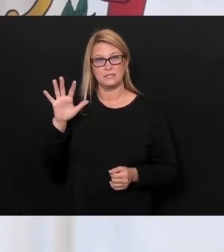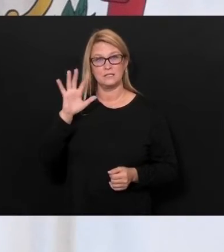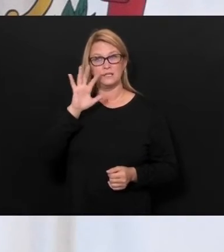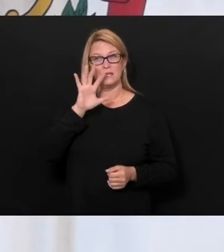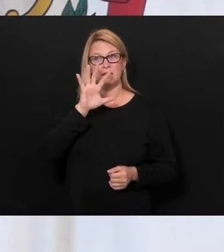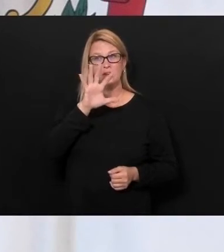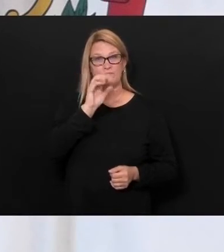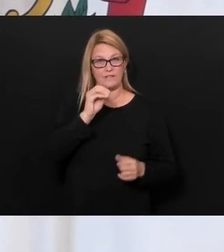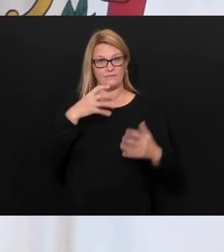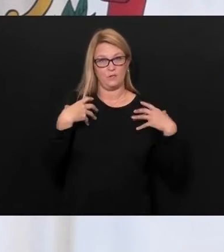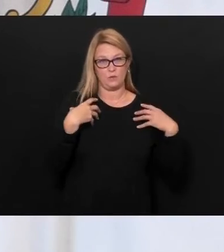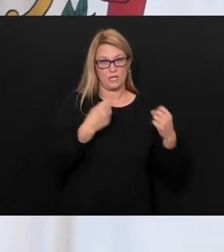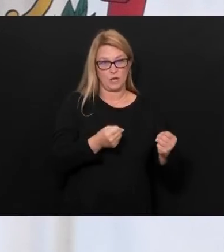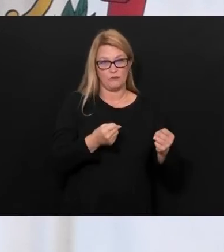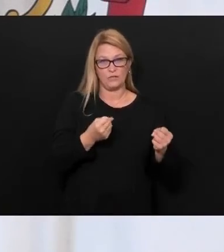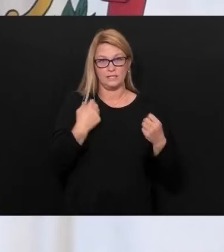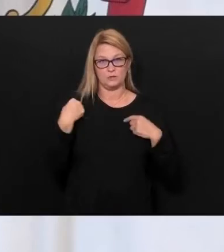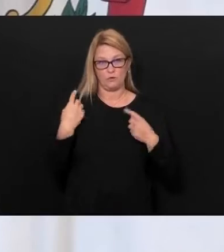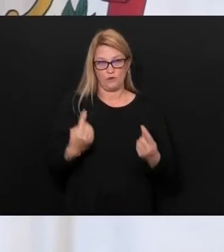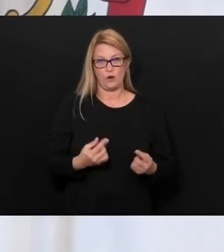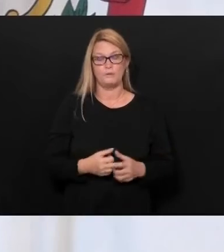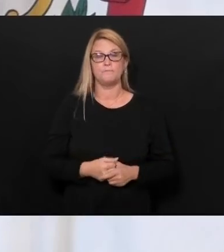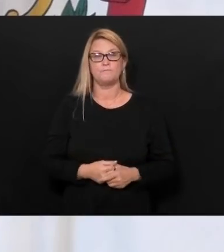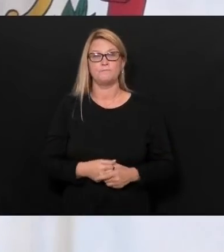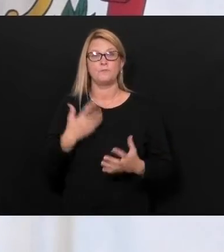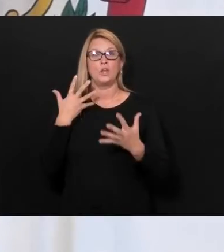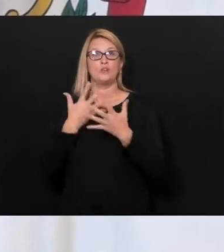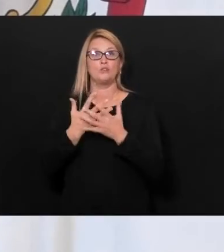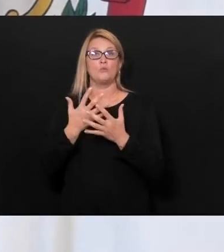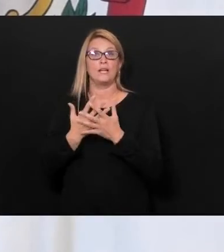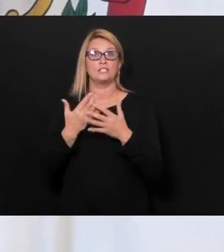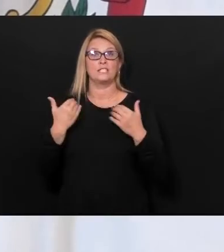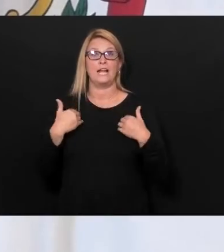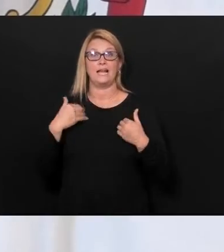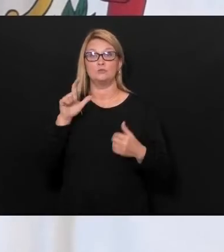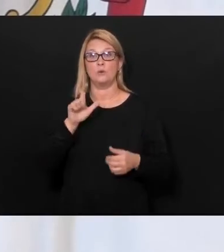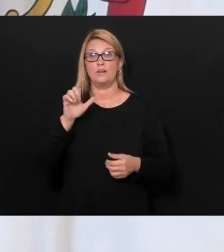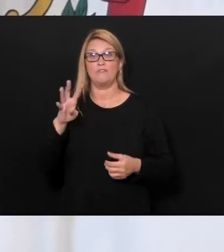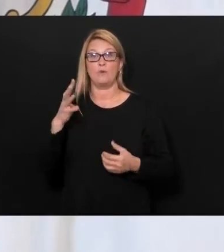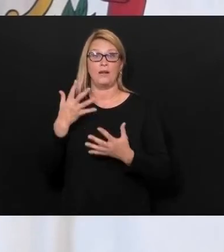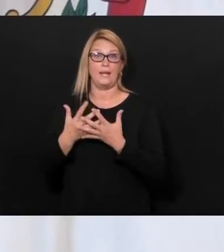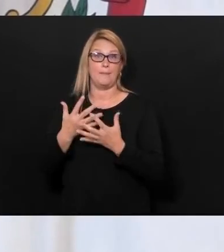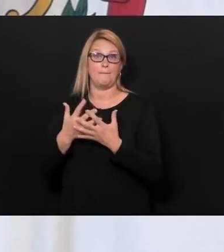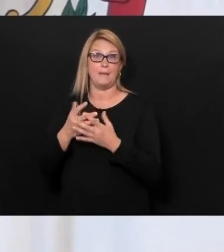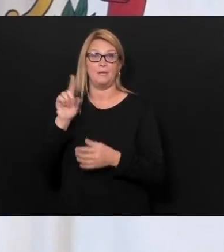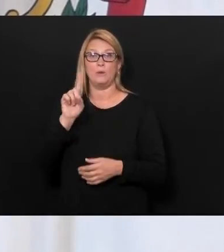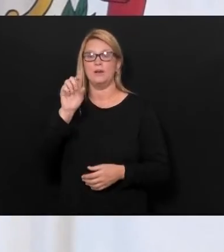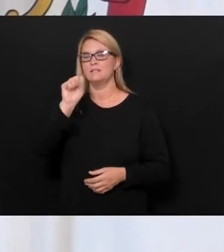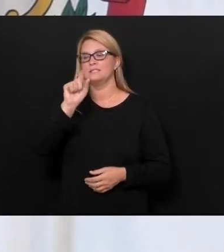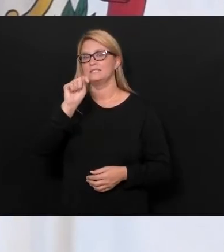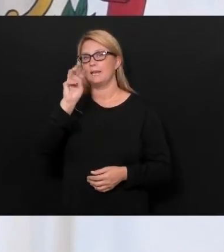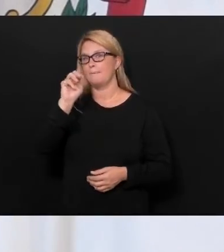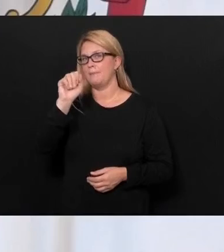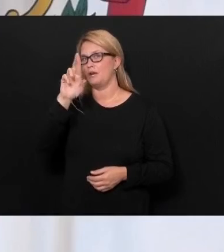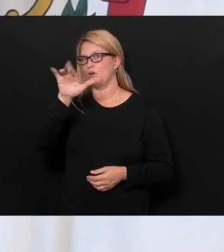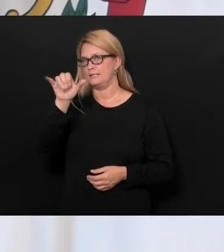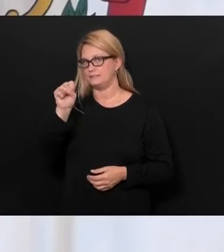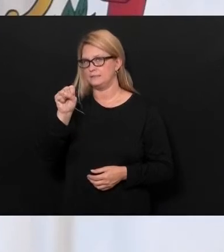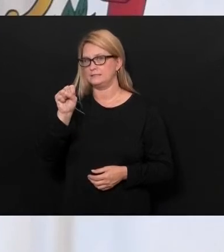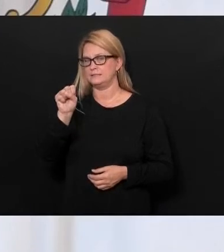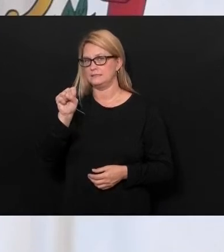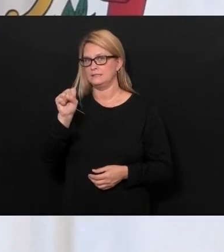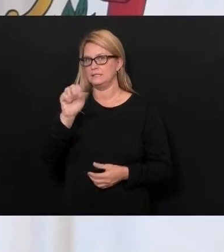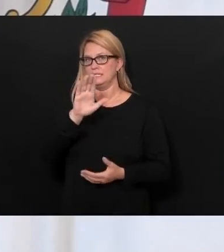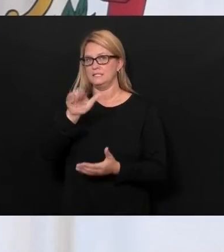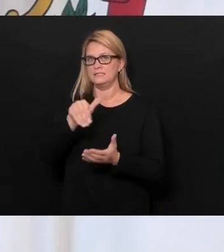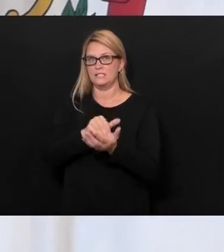50 recoveries there so far. Corrections also had 24 inmate cases at St. Mary's and at the